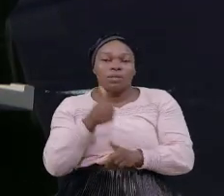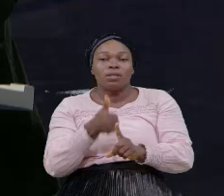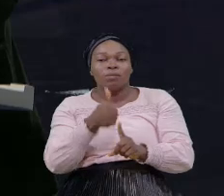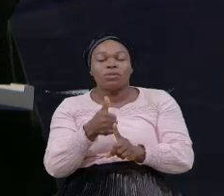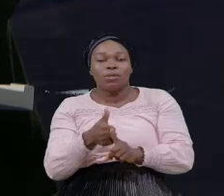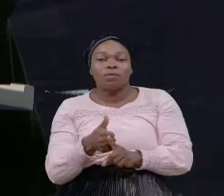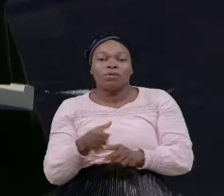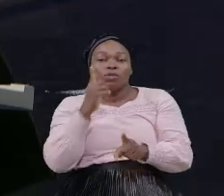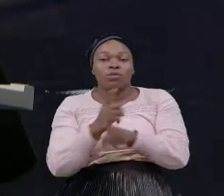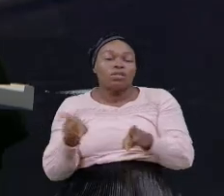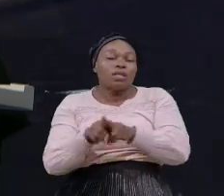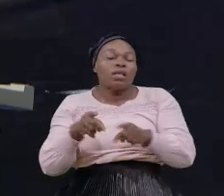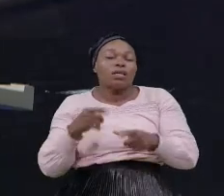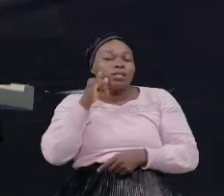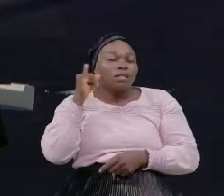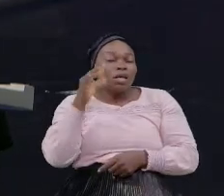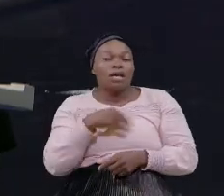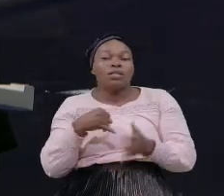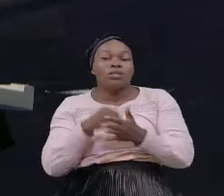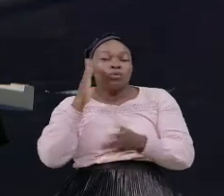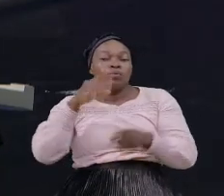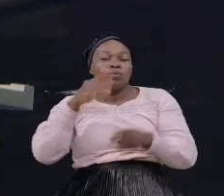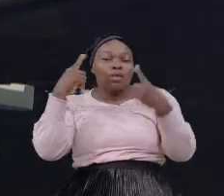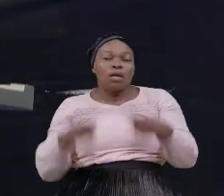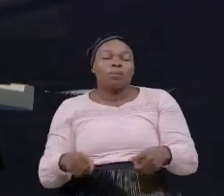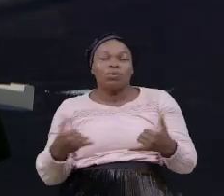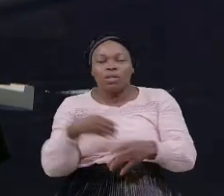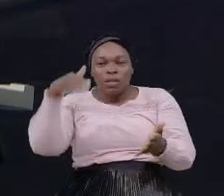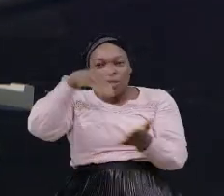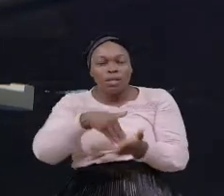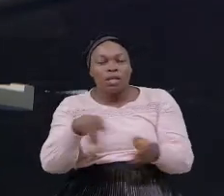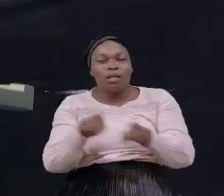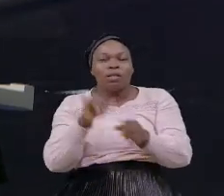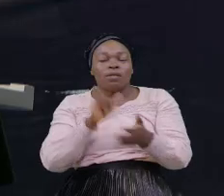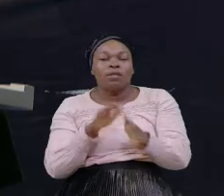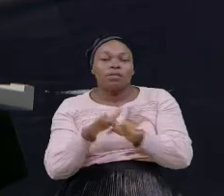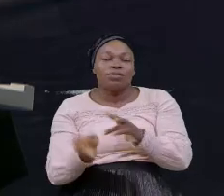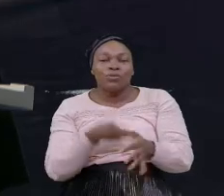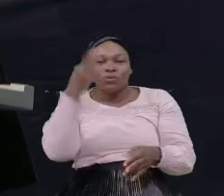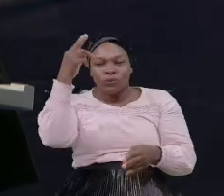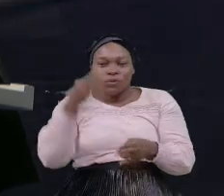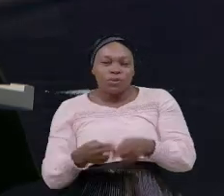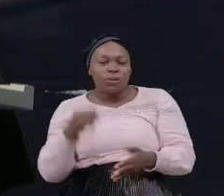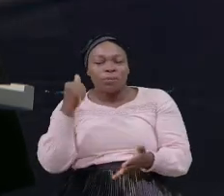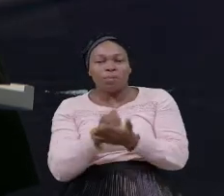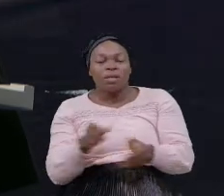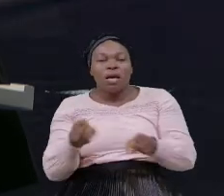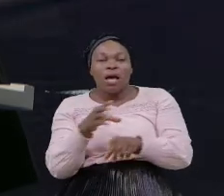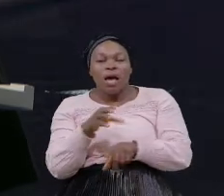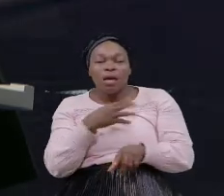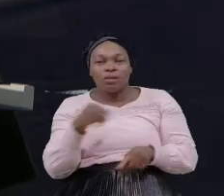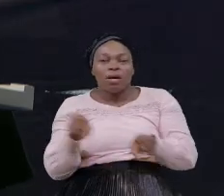today. But remain over there and bring them as the pastor pray. It's always